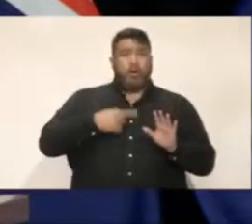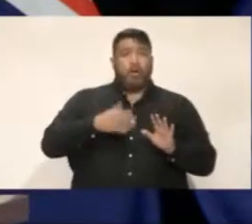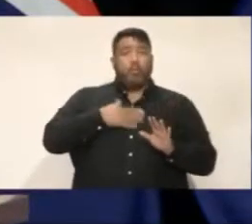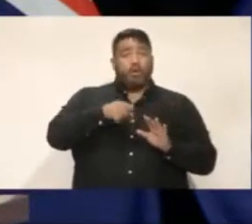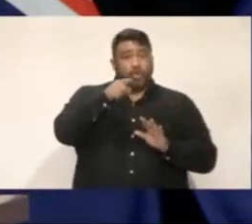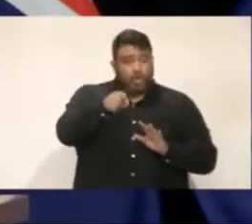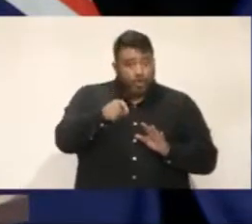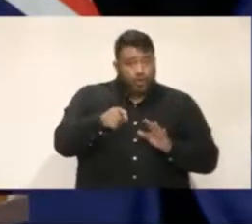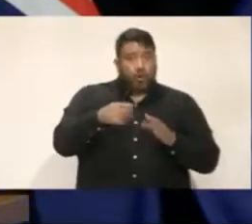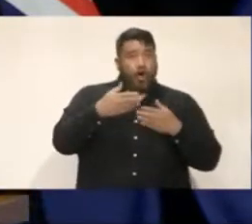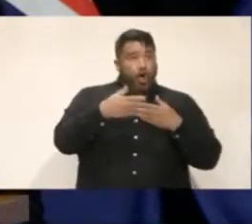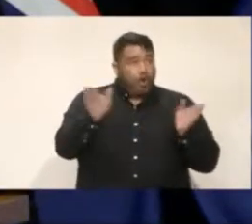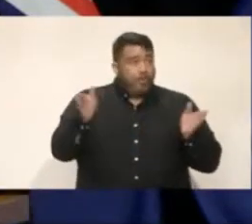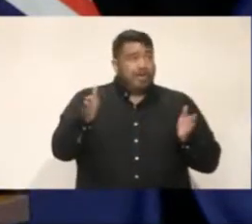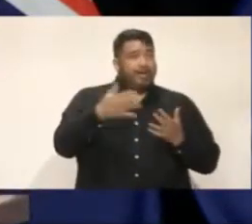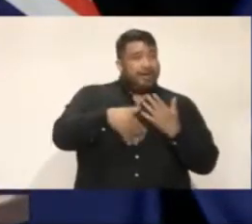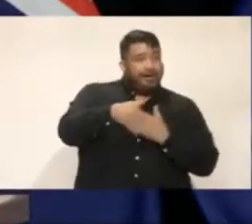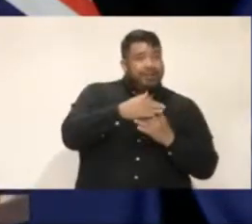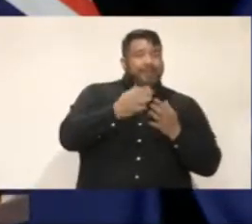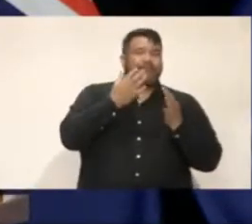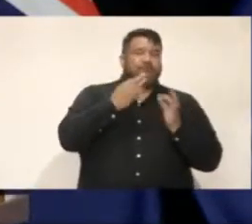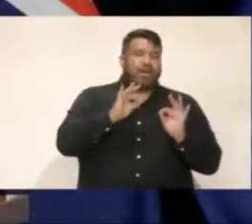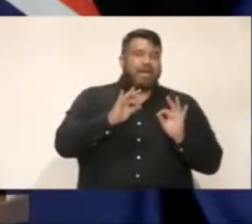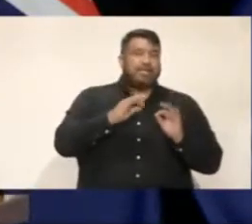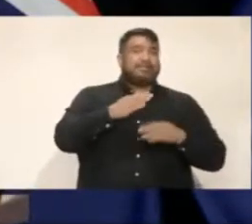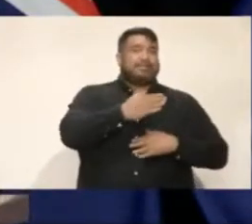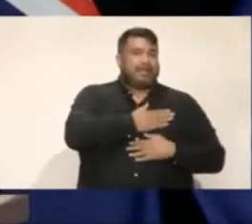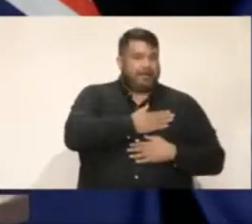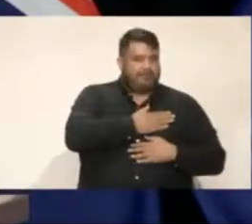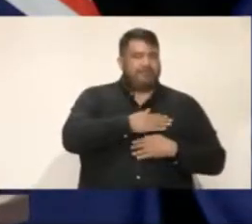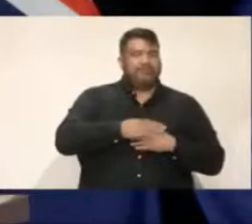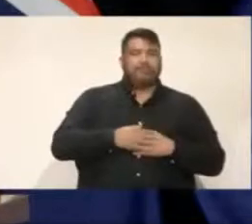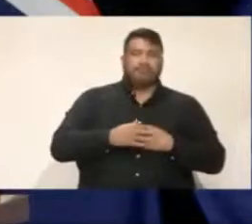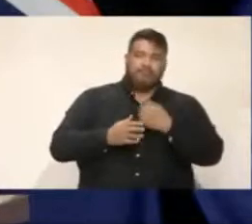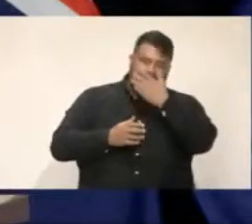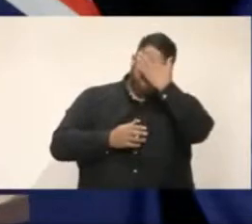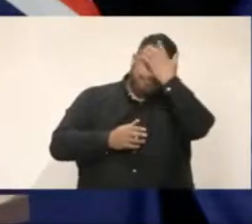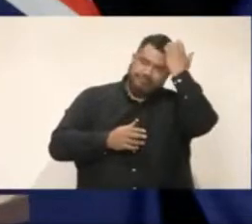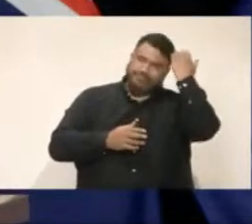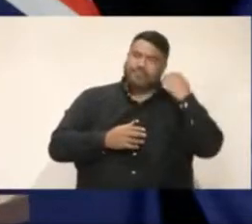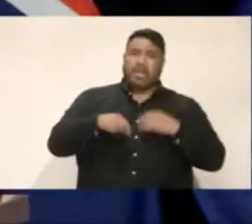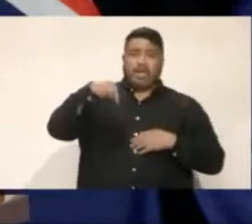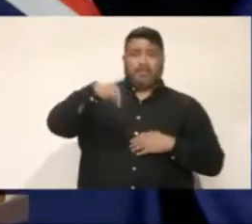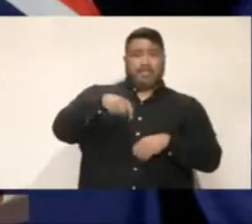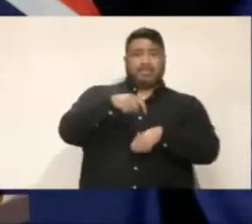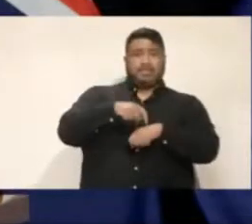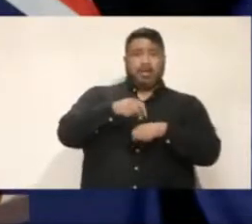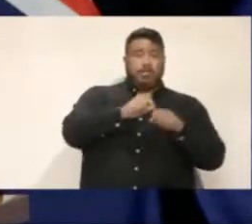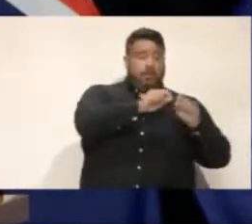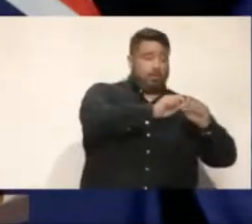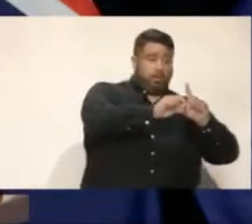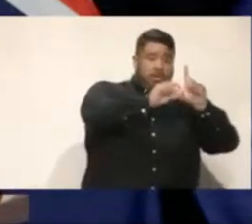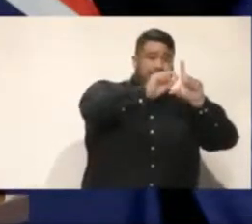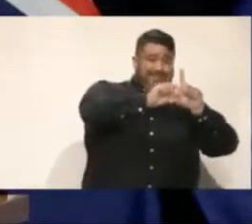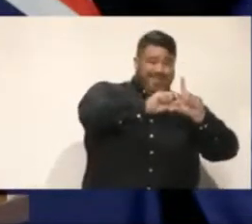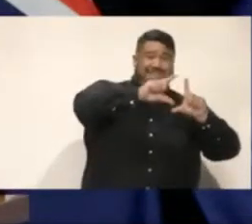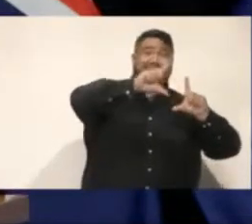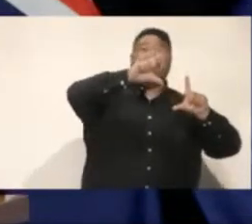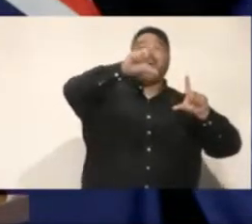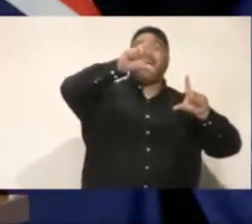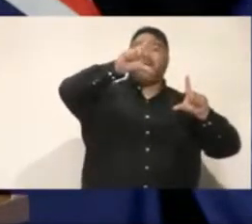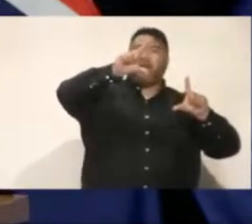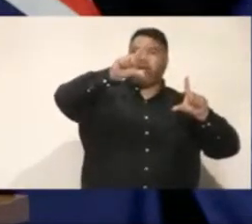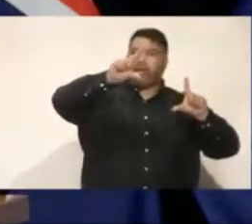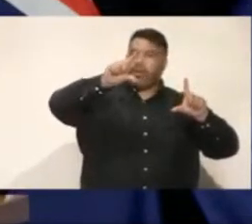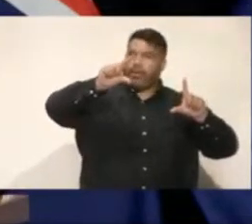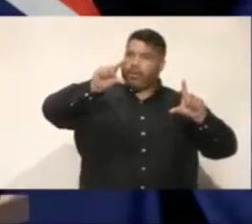too. We are again on the most perilous part of our alert level journey, the descent. Greater freedoms are within reach,